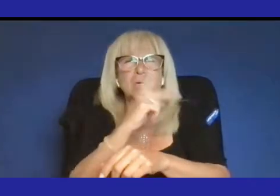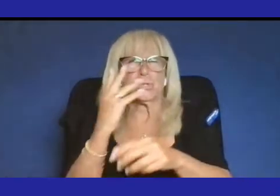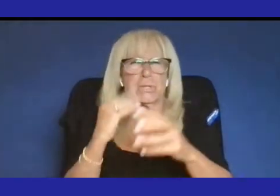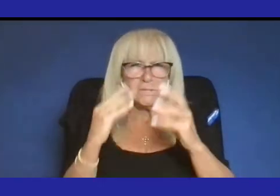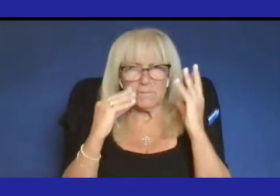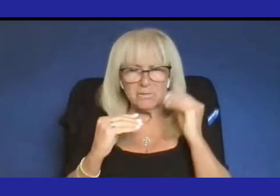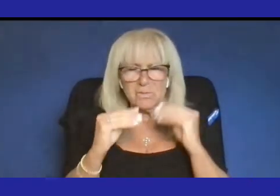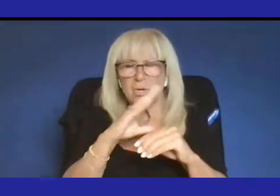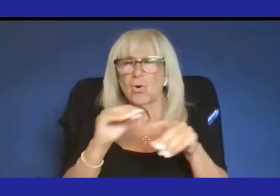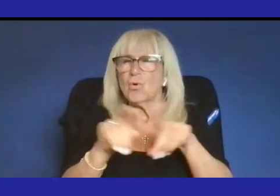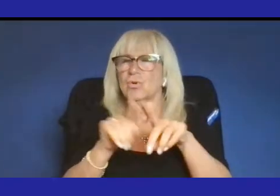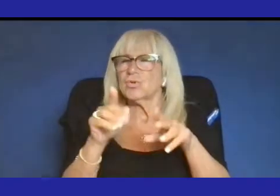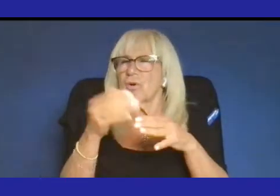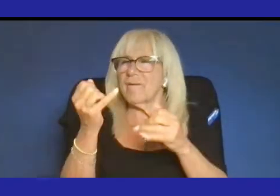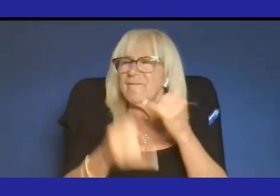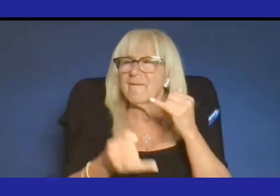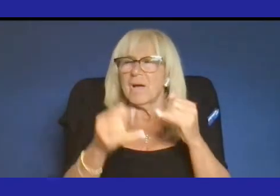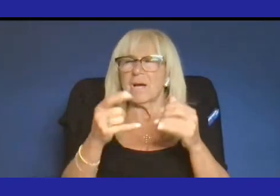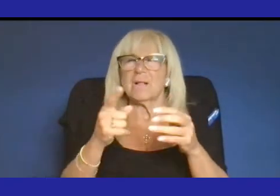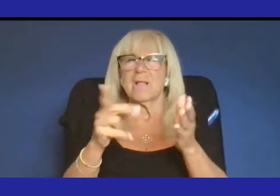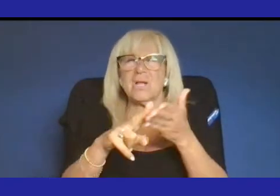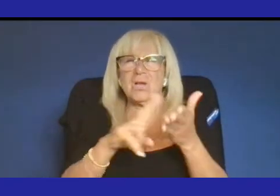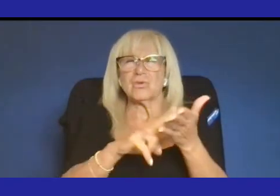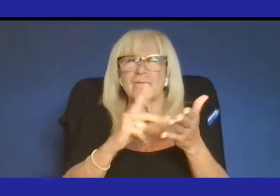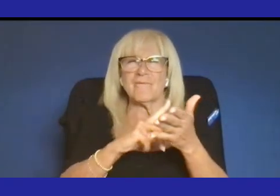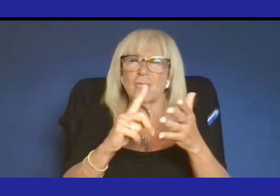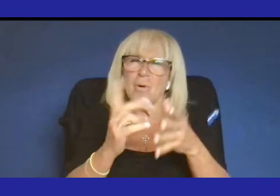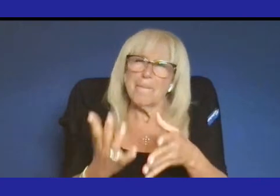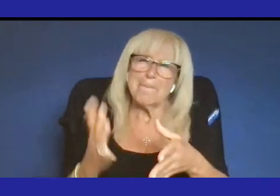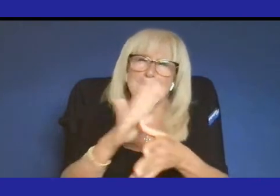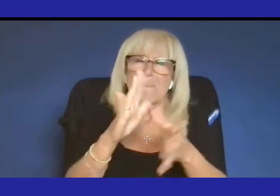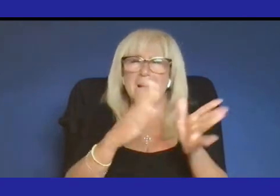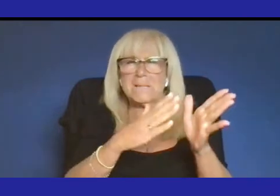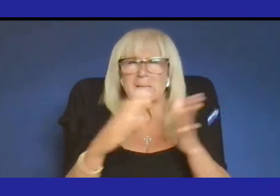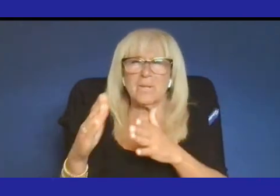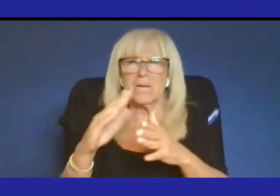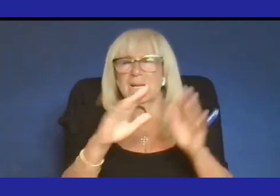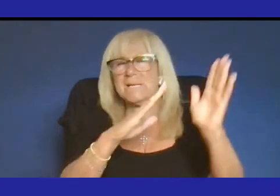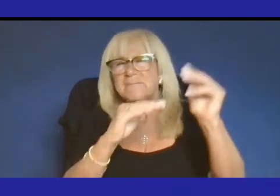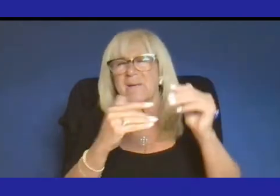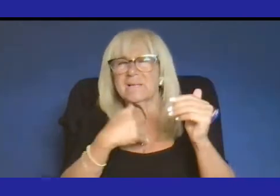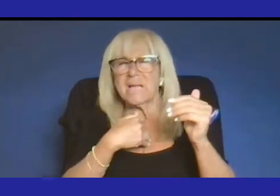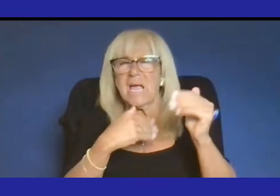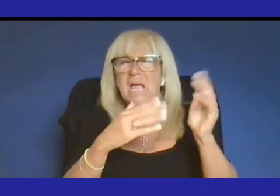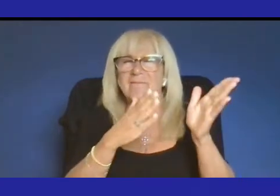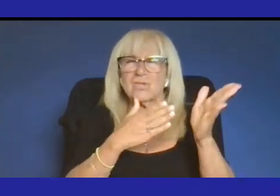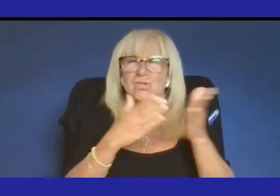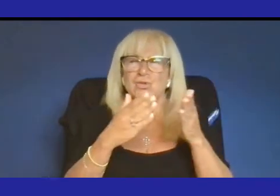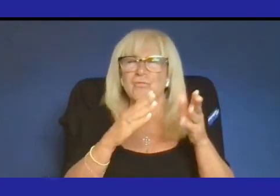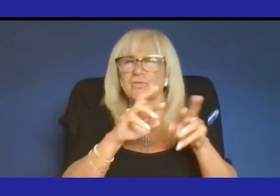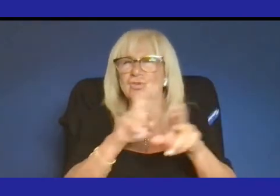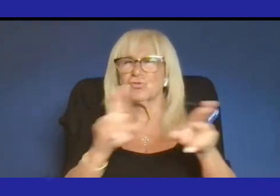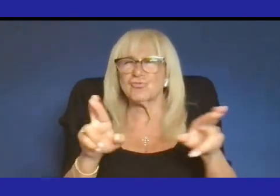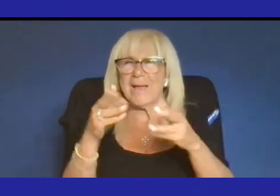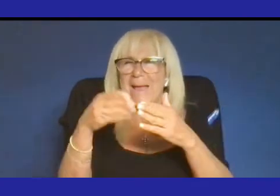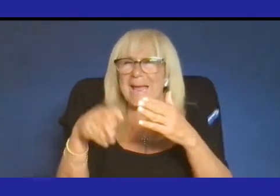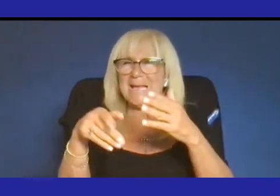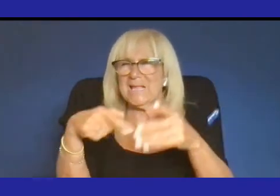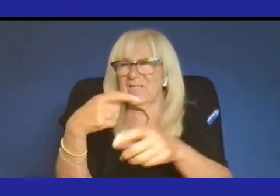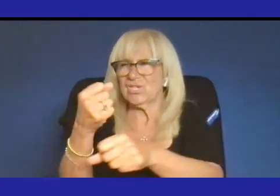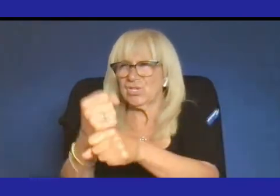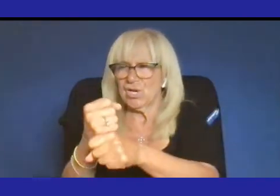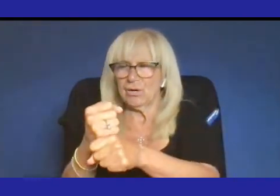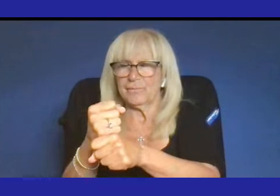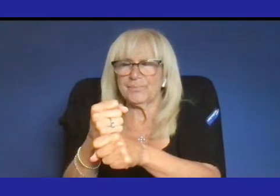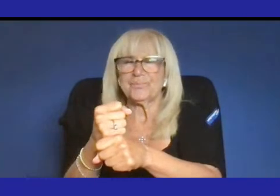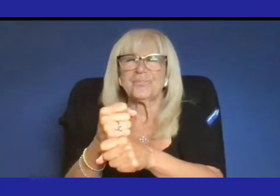contracts for our system-wide master planning pool and expected to have these services available for use by our facilities at the end of this fiscal year.